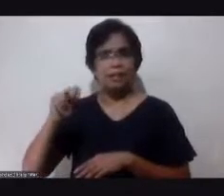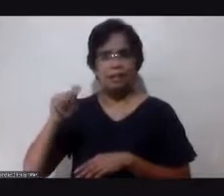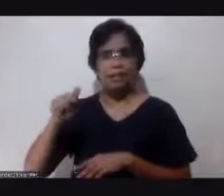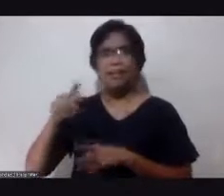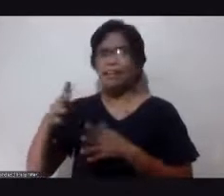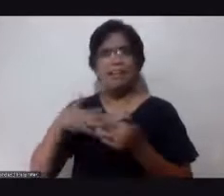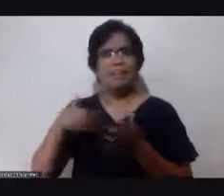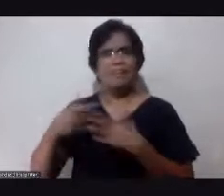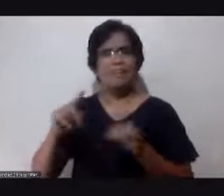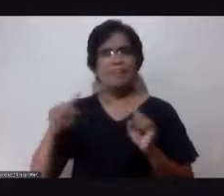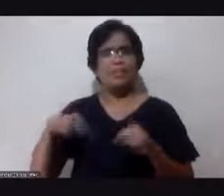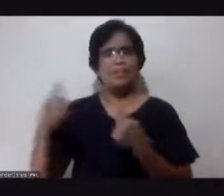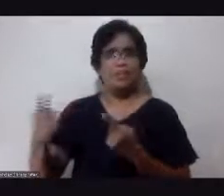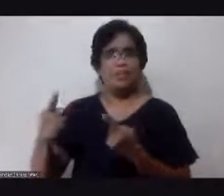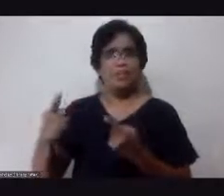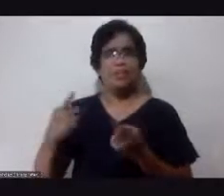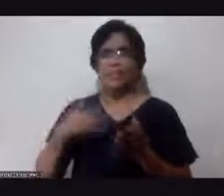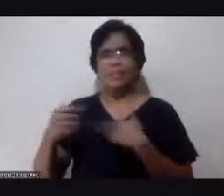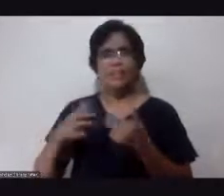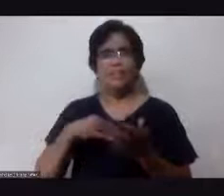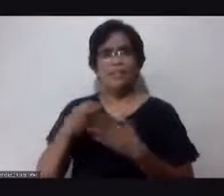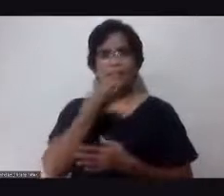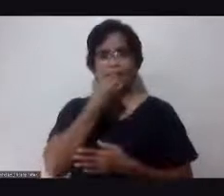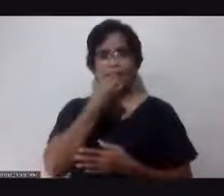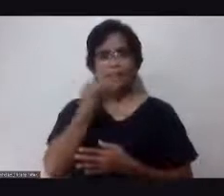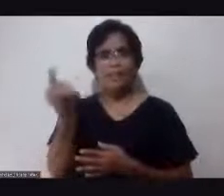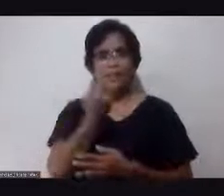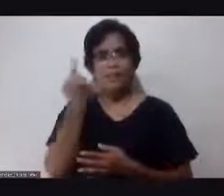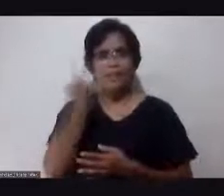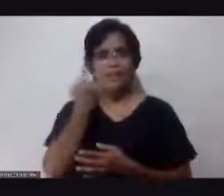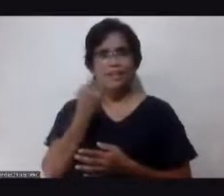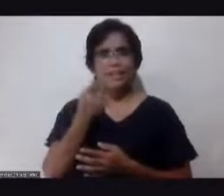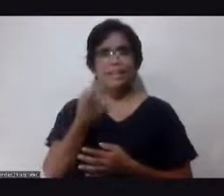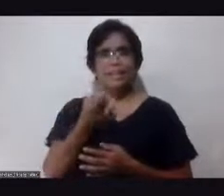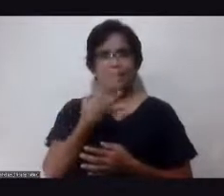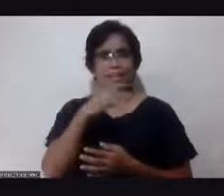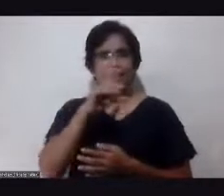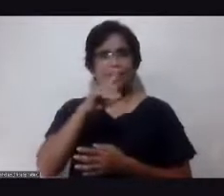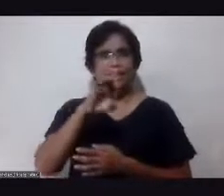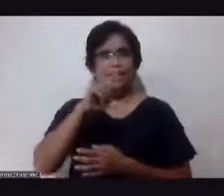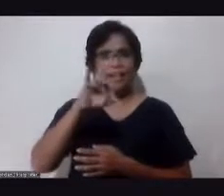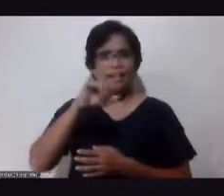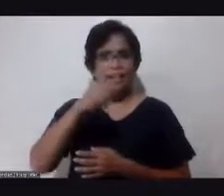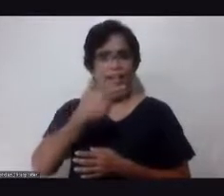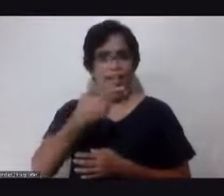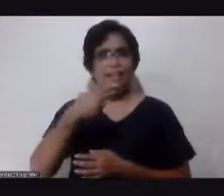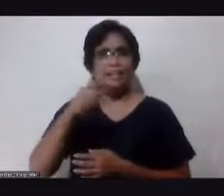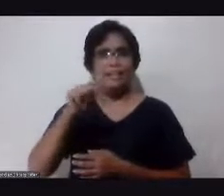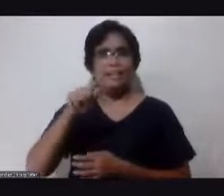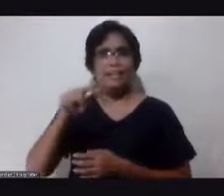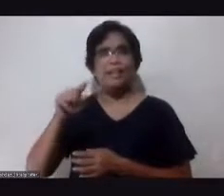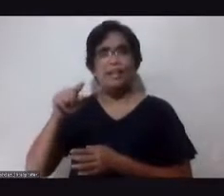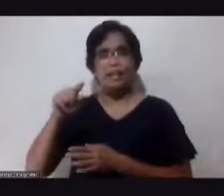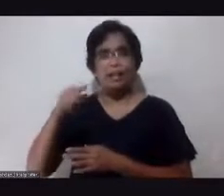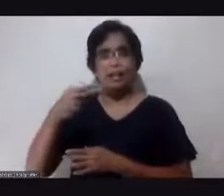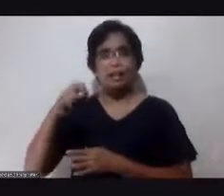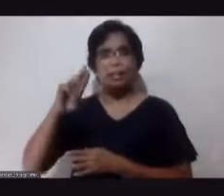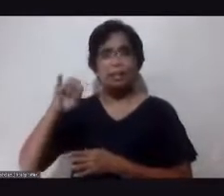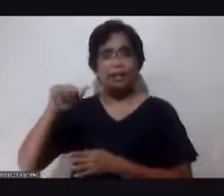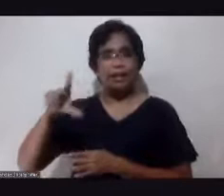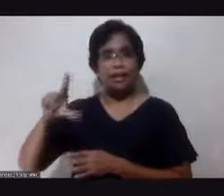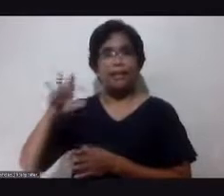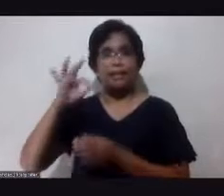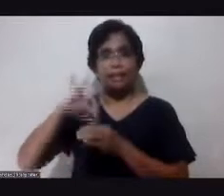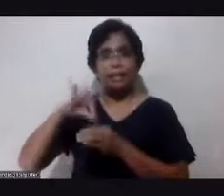you eat, always take yung delight herbal tea after a heavy meal to